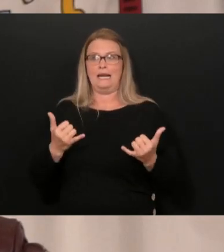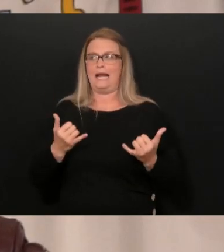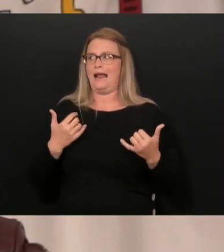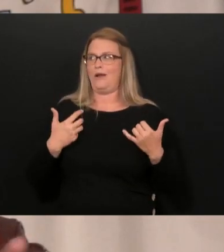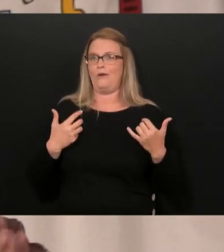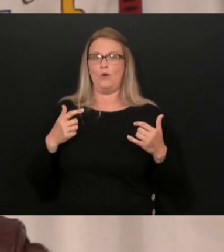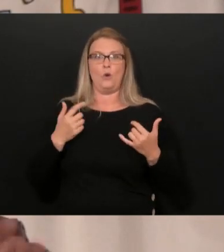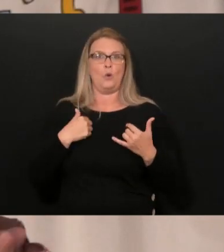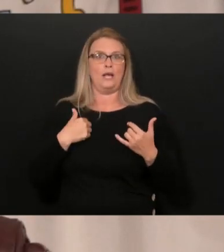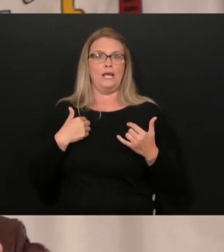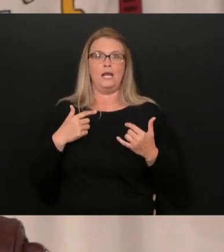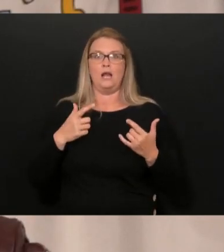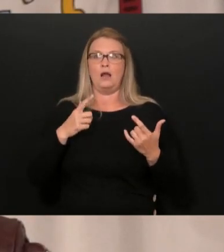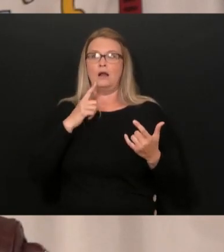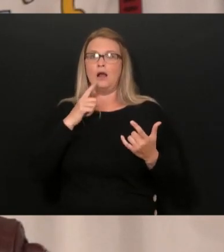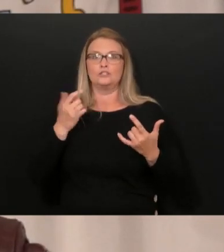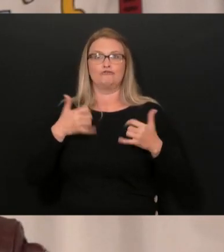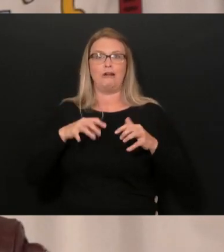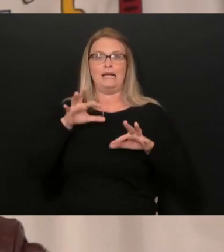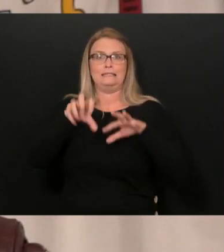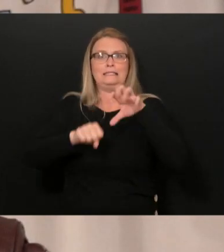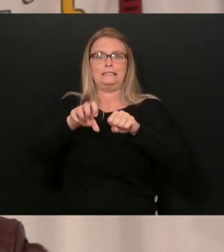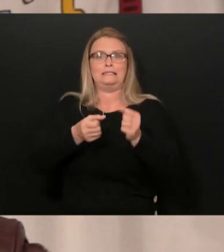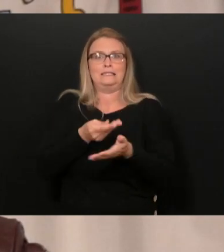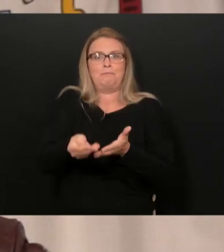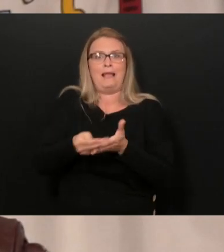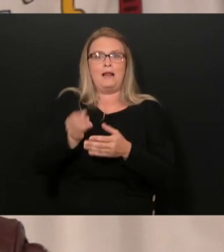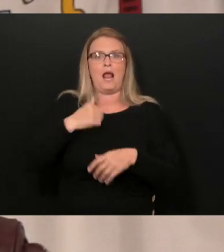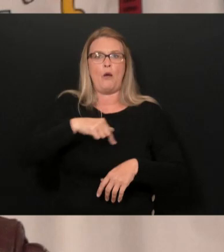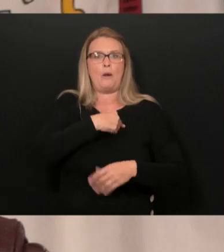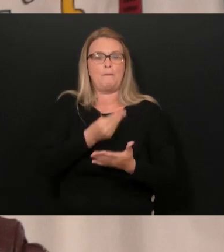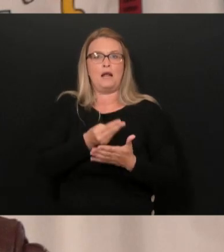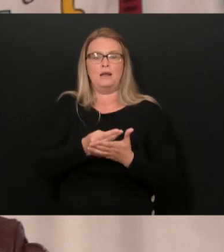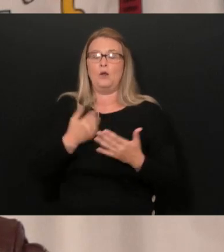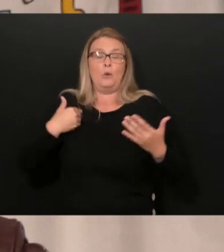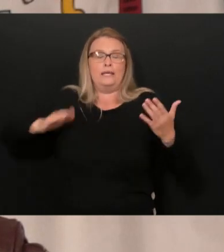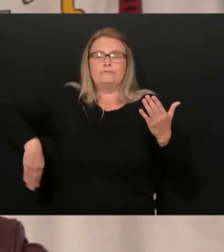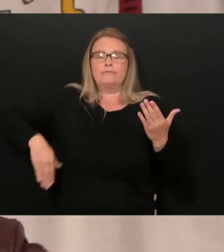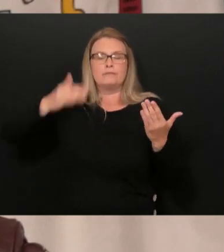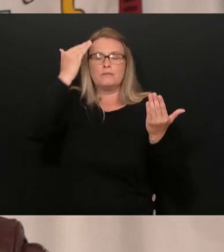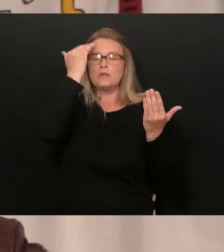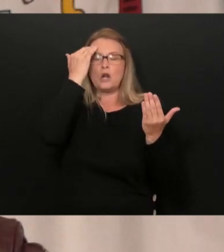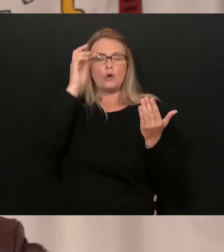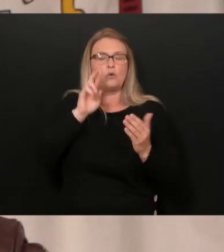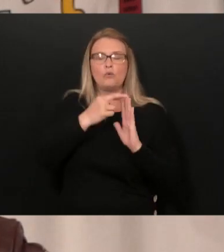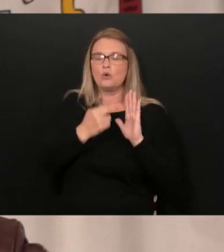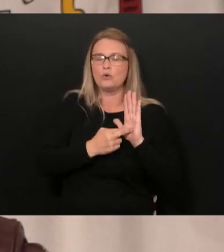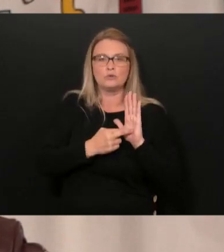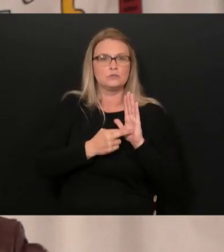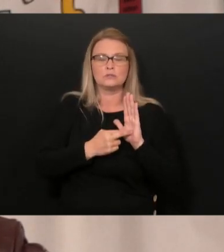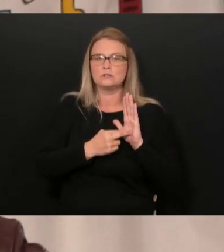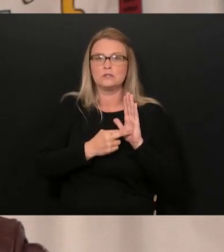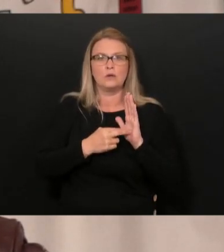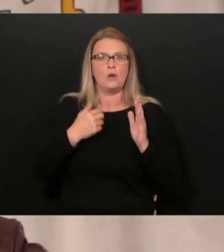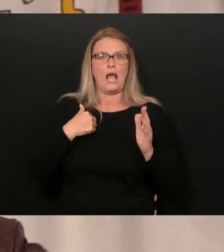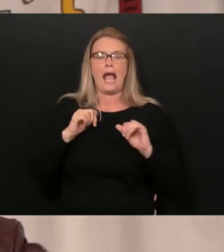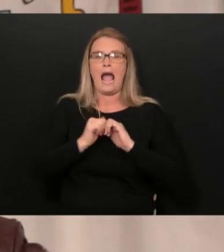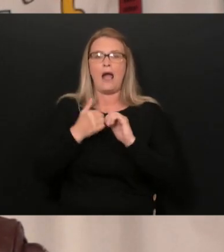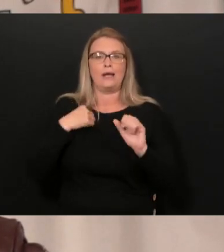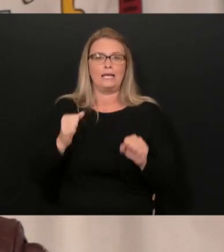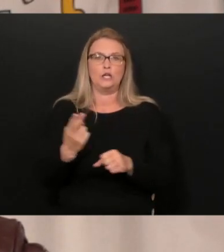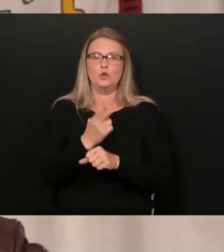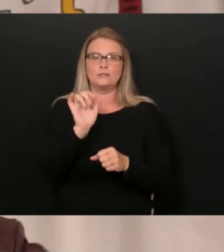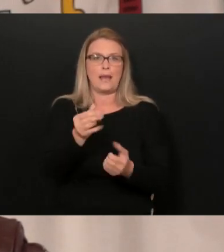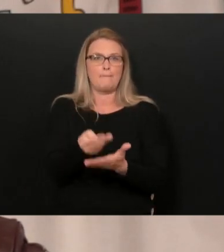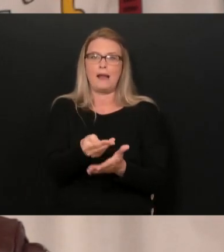to run for the cheese, because we don't even know the rules yet as to what we can truly do. I